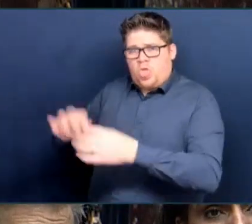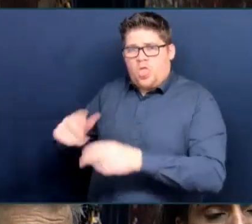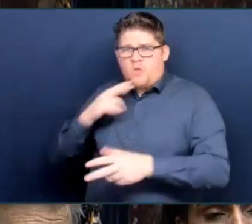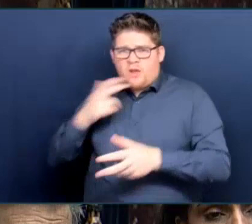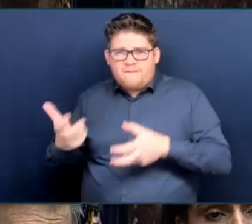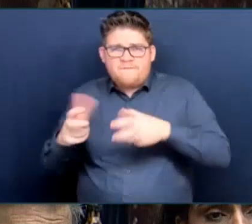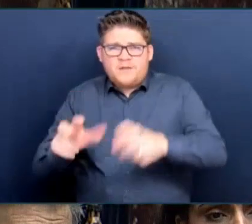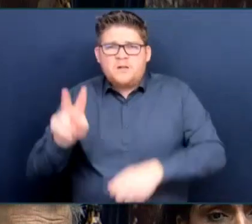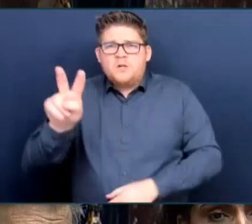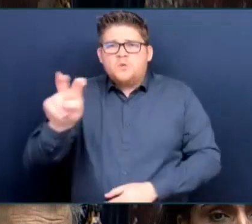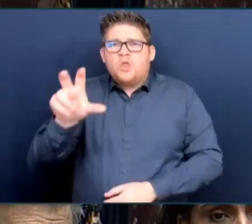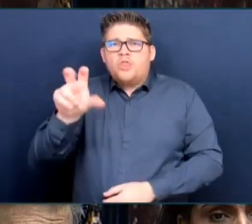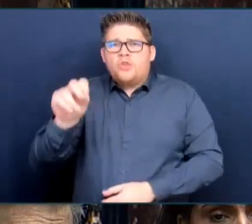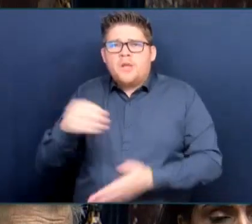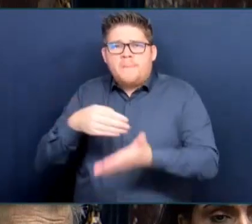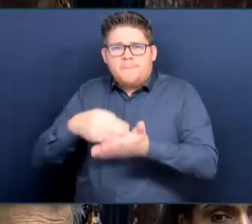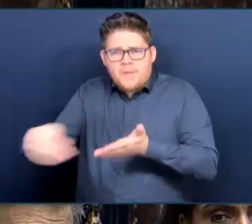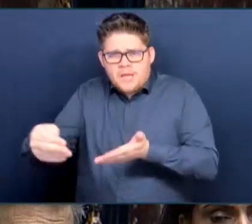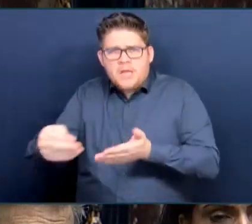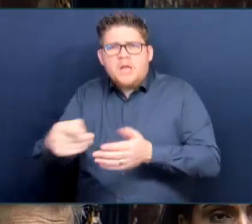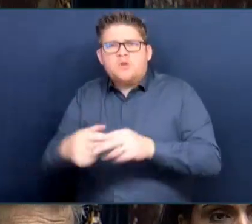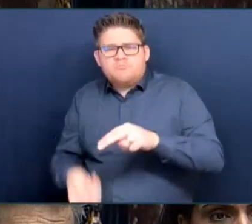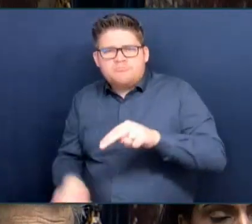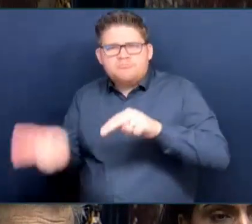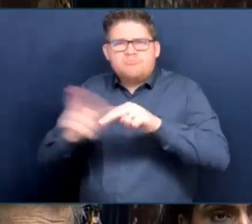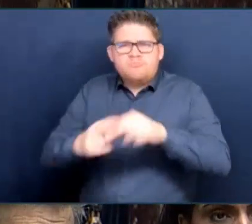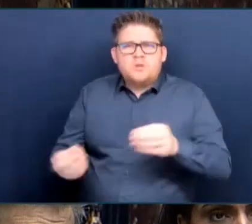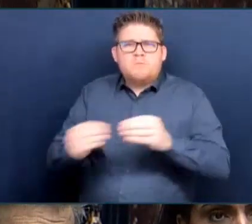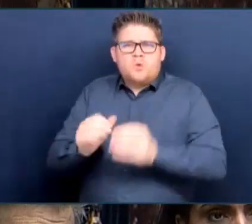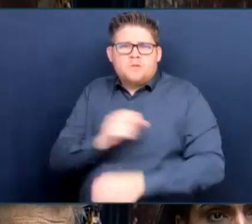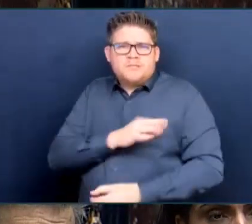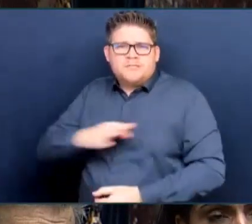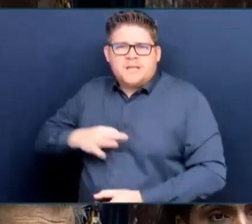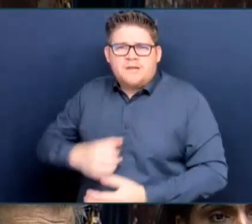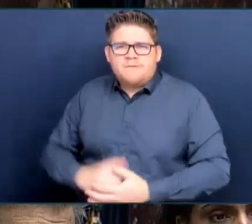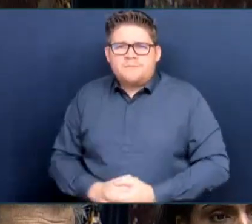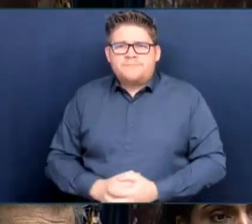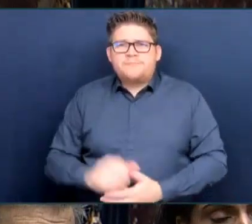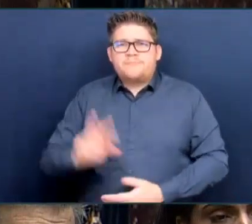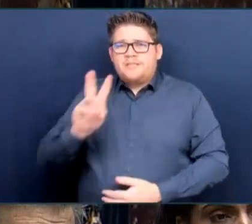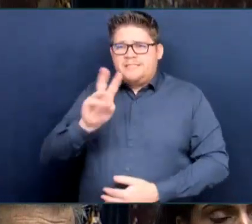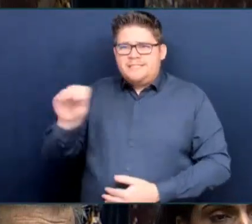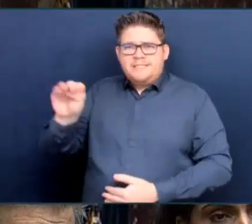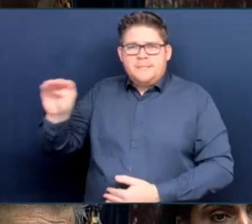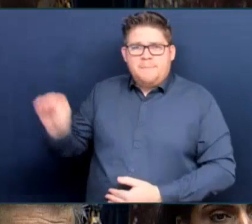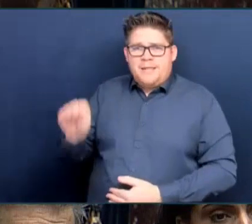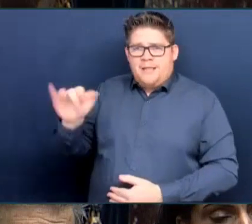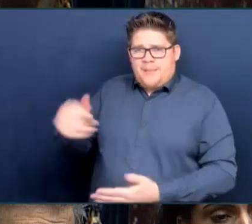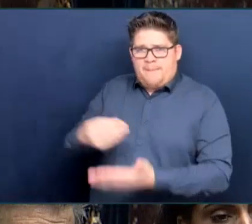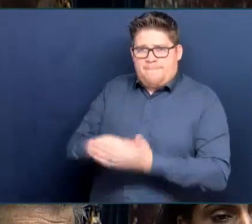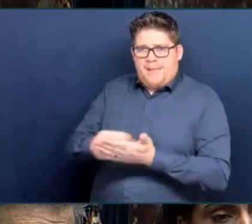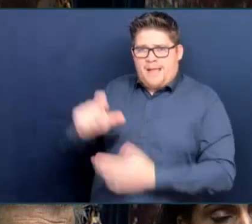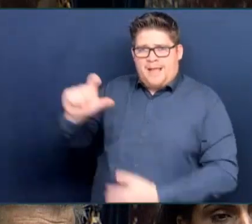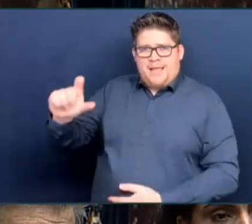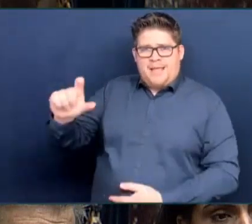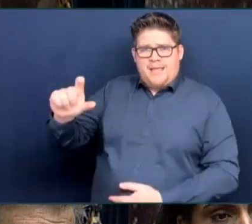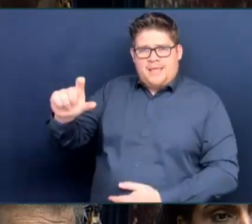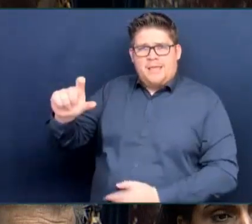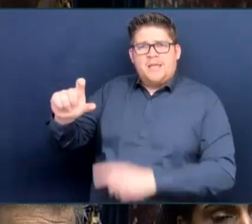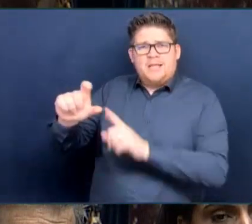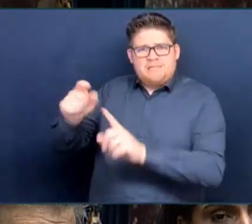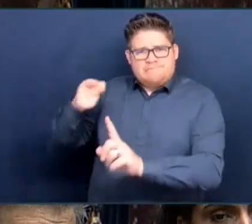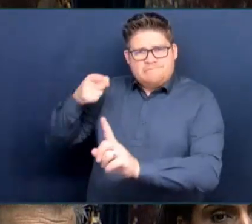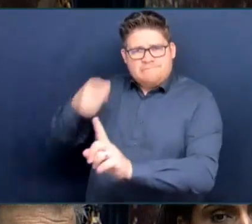those funds were designated for, quote, police response to unlawful protests, end quote. My question is to the Minister of Public Safety. Is this